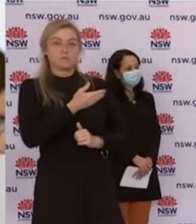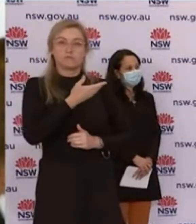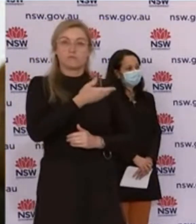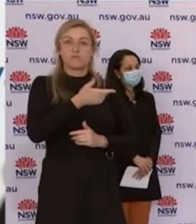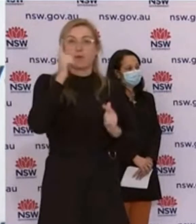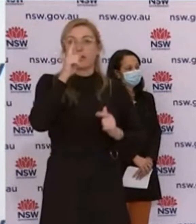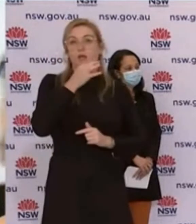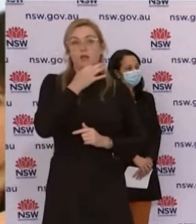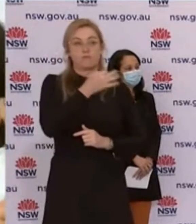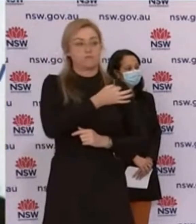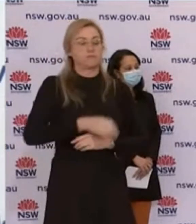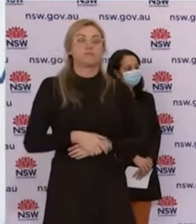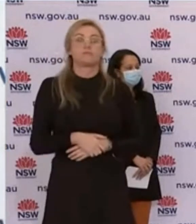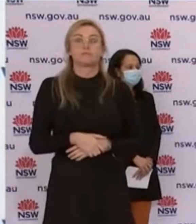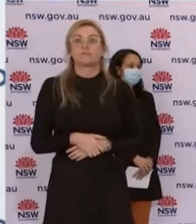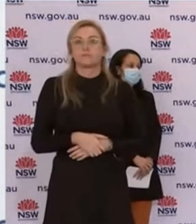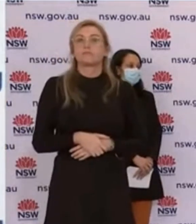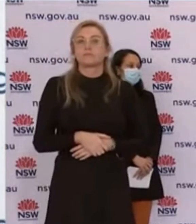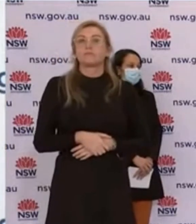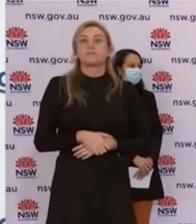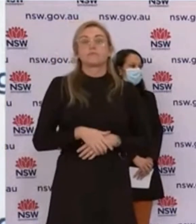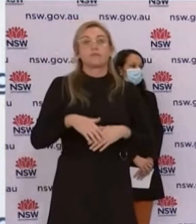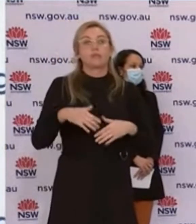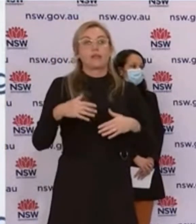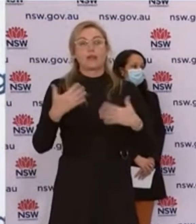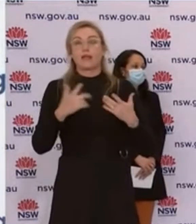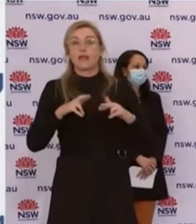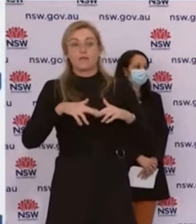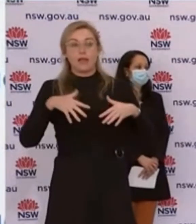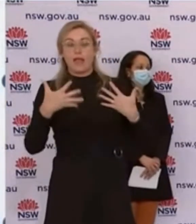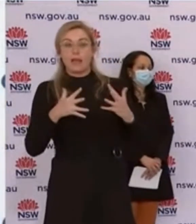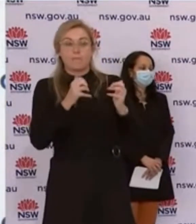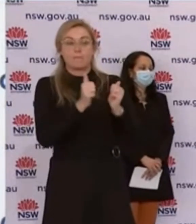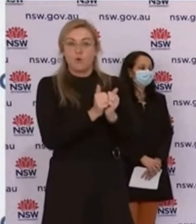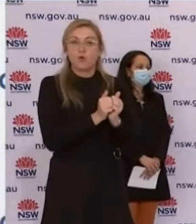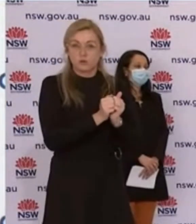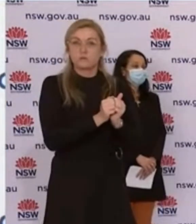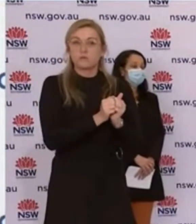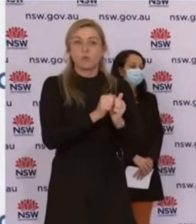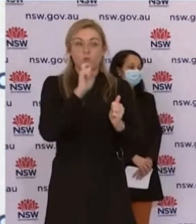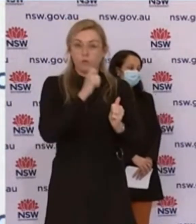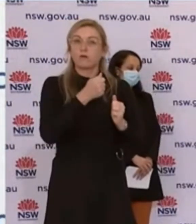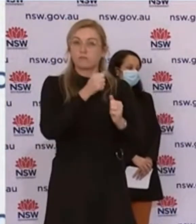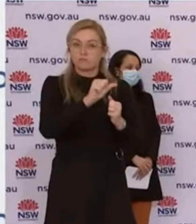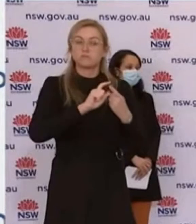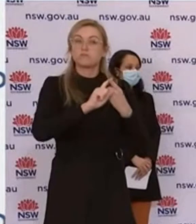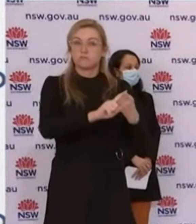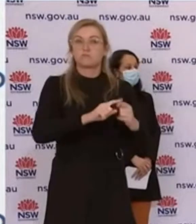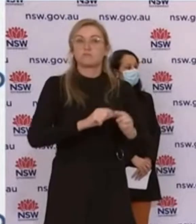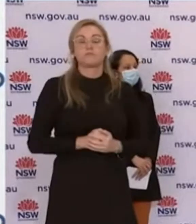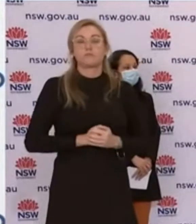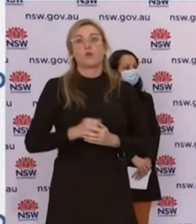correct? Certainly any bookings that are made successfully, of course, are honoured. We're pleased now there's a national strategy for